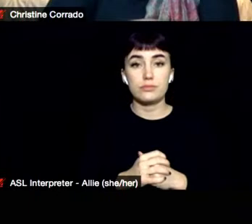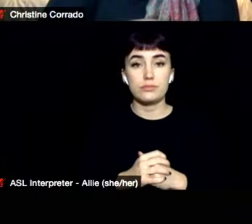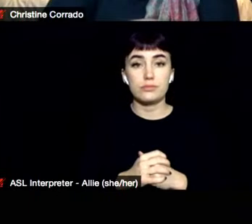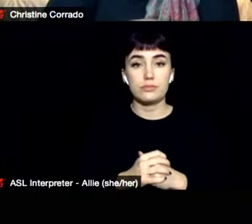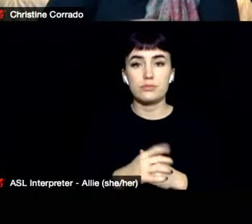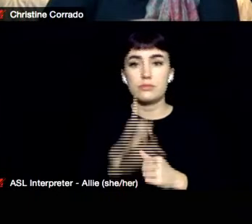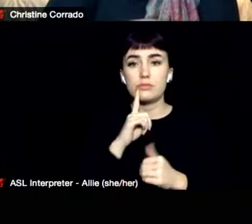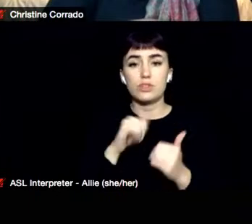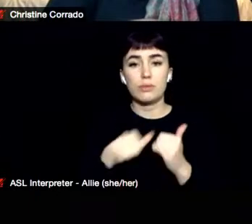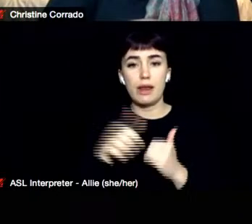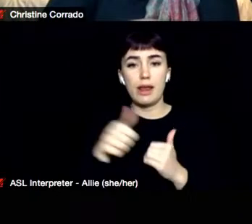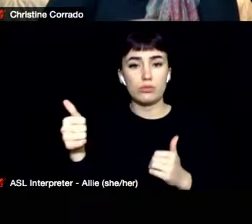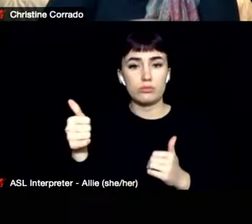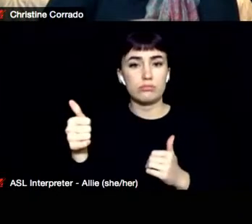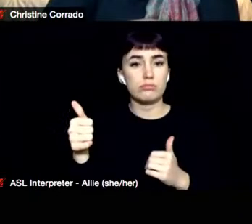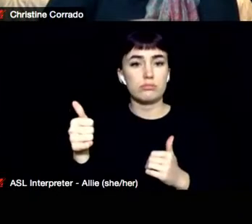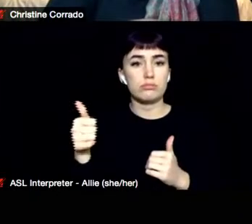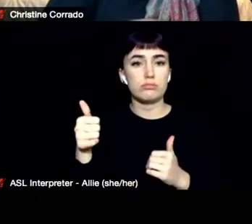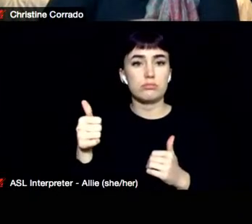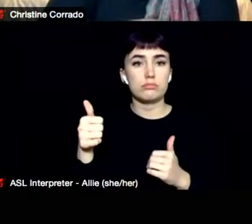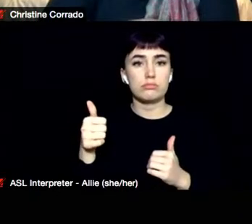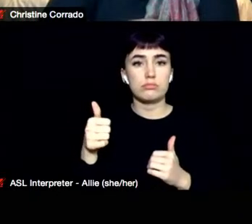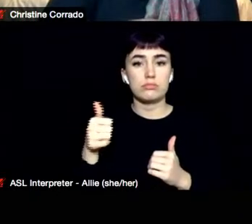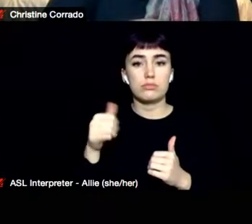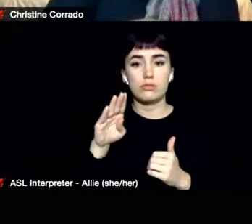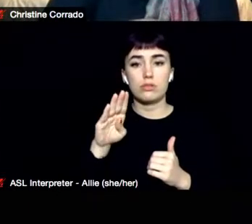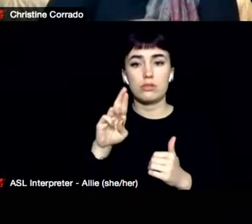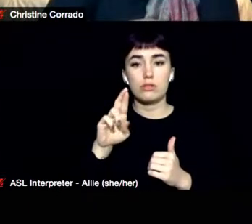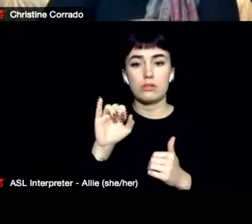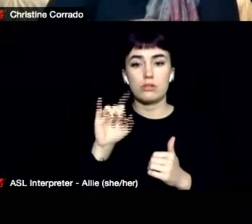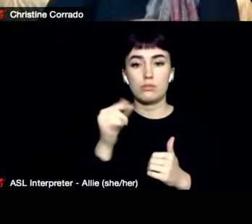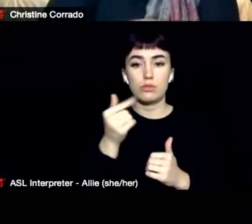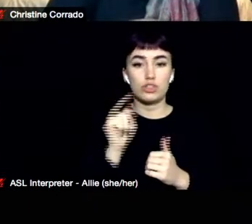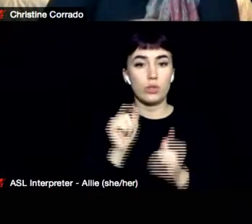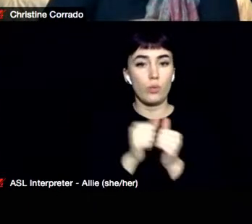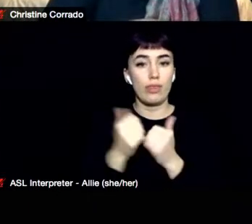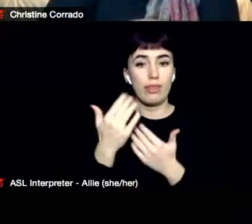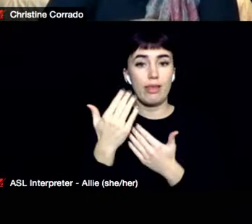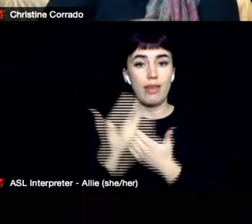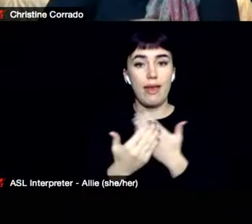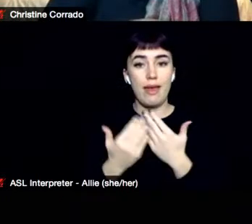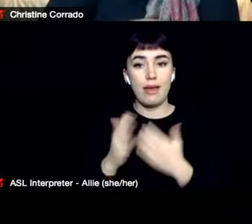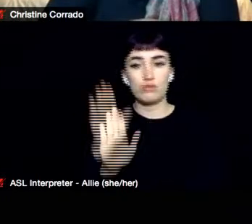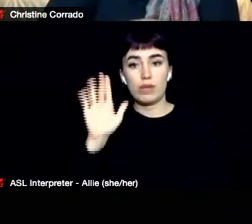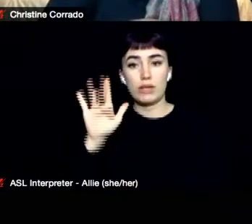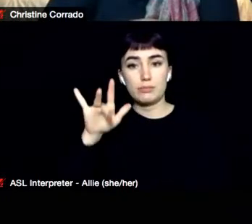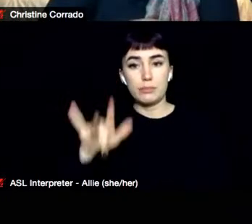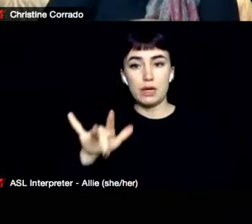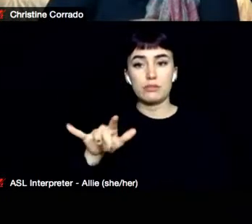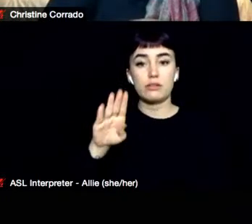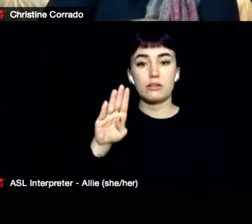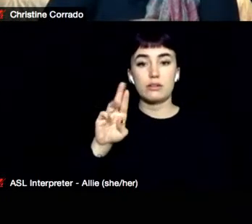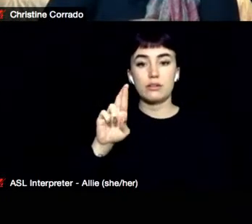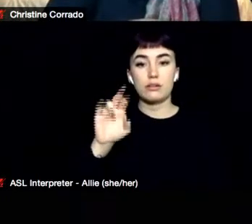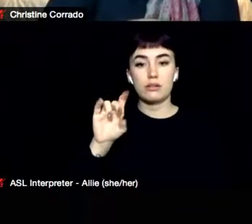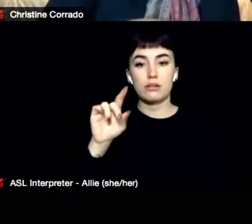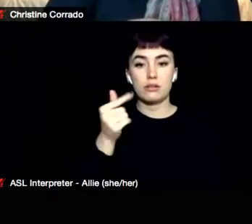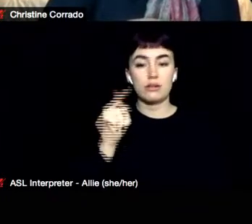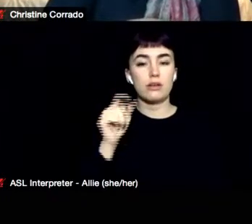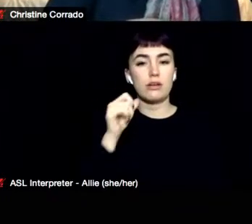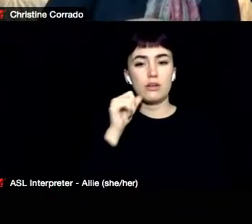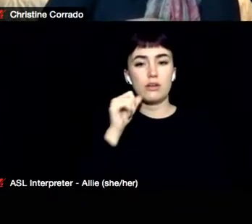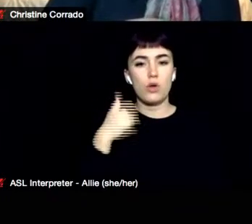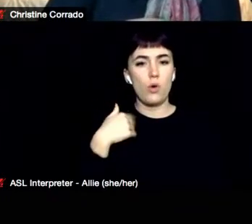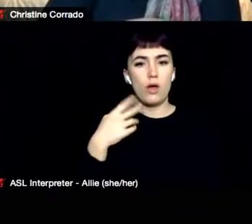Is there anyone else, Bridget, with their hand up? I don't have any hands. I do have